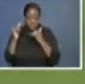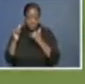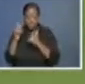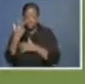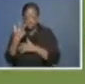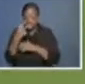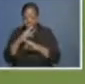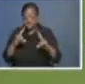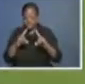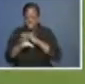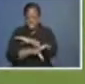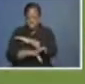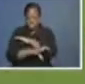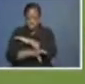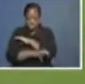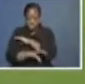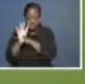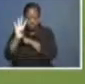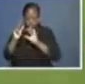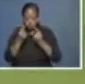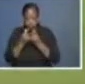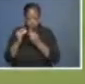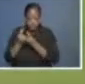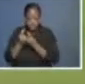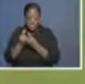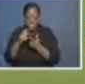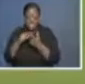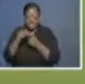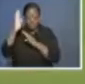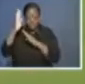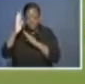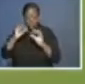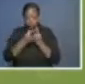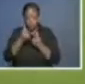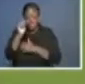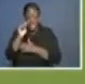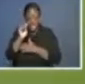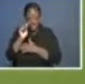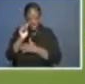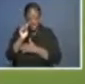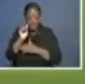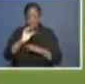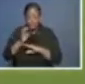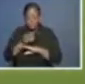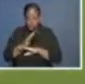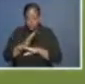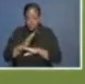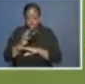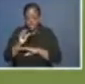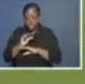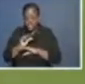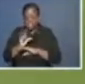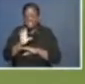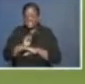different countries. They are split into four groups. Again, the Bahamas is in Group A, which also includes Bermuda, Guyana, Bonaire,